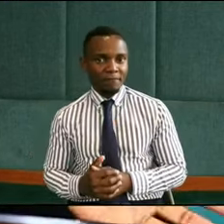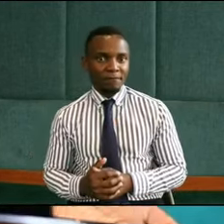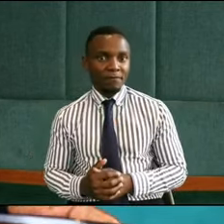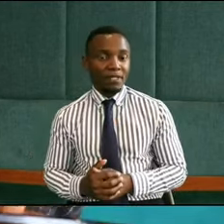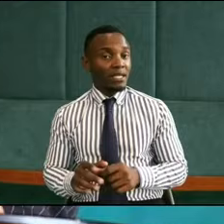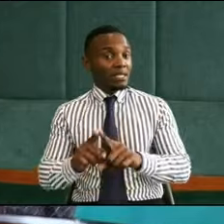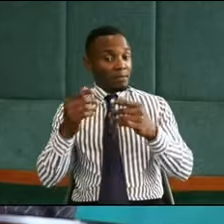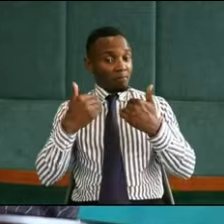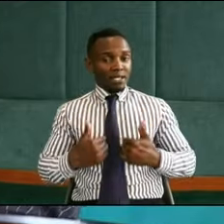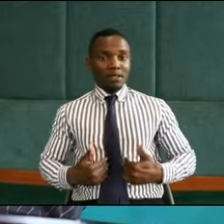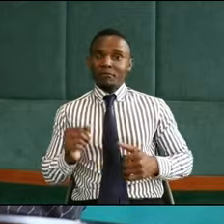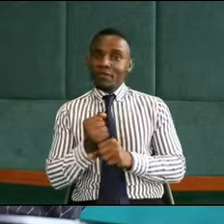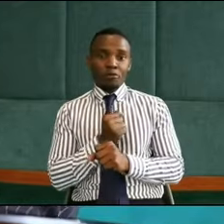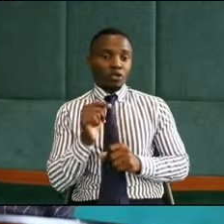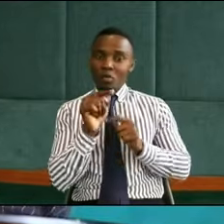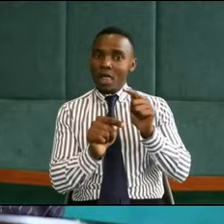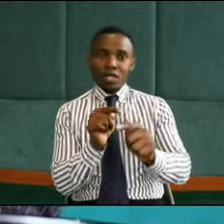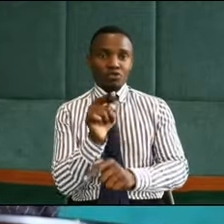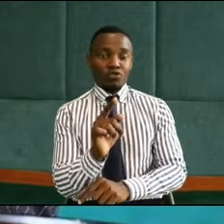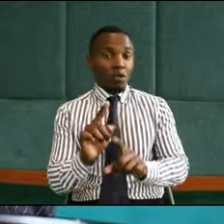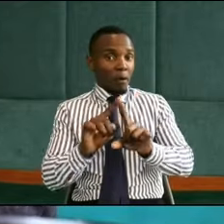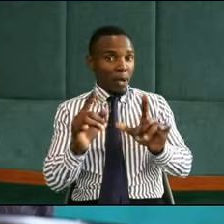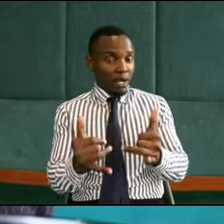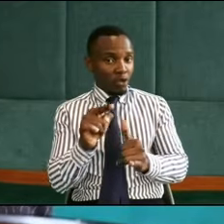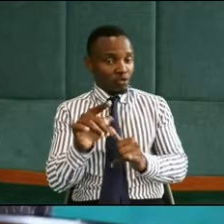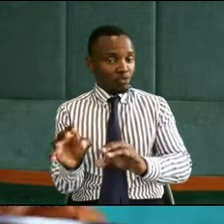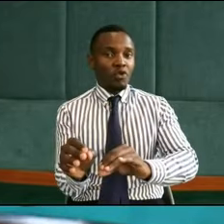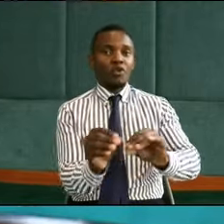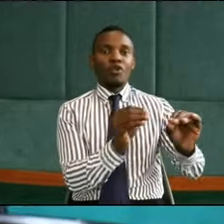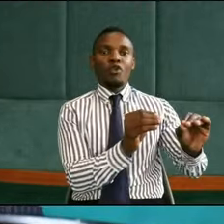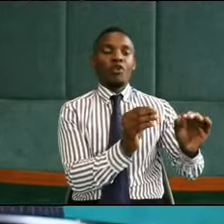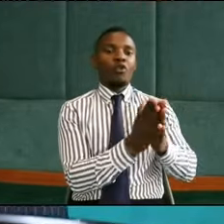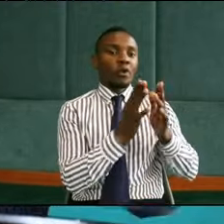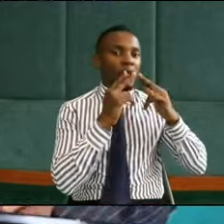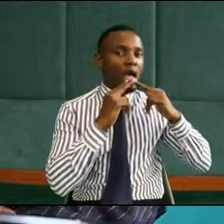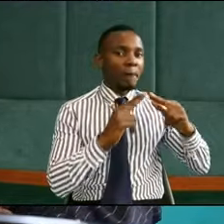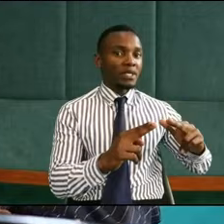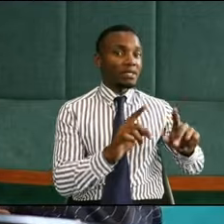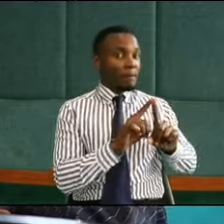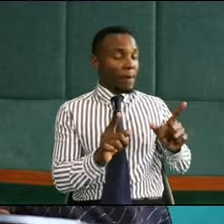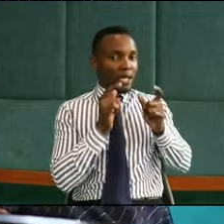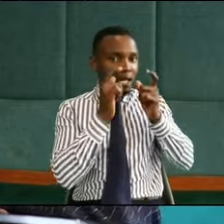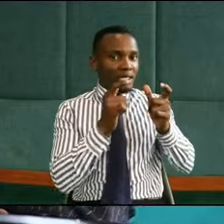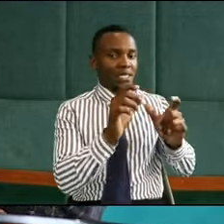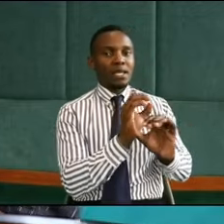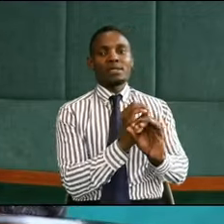"Neither me, I accuse you, but go, but sin